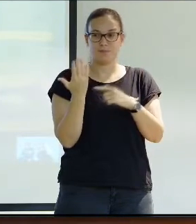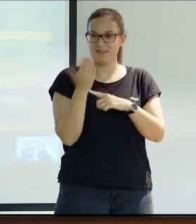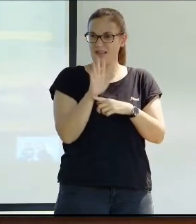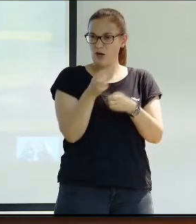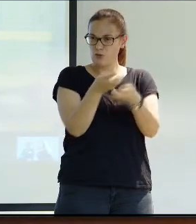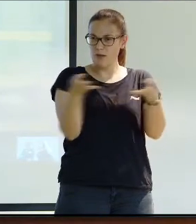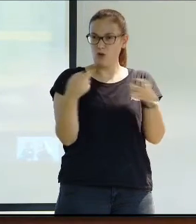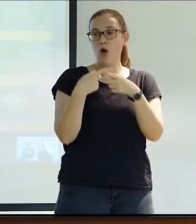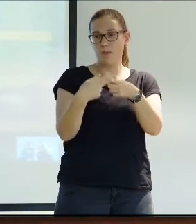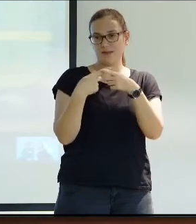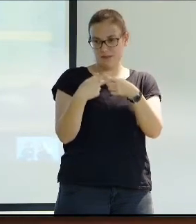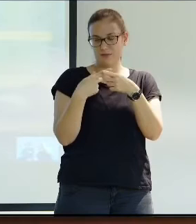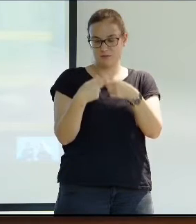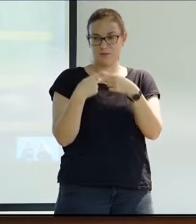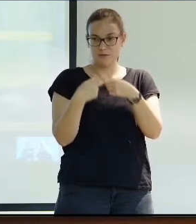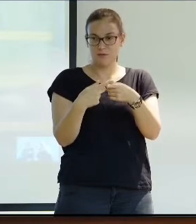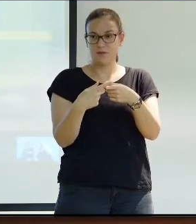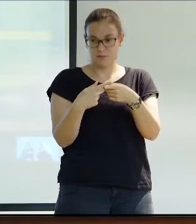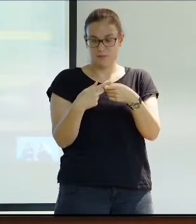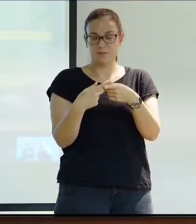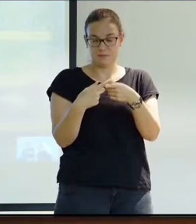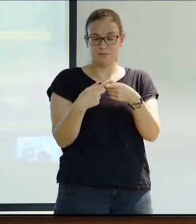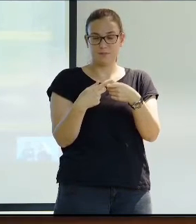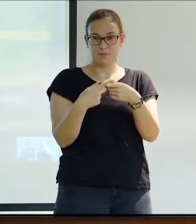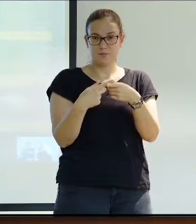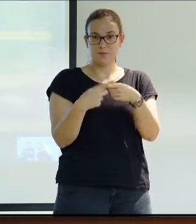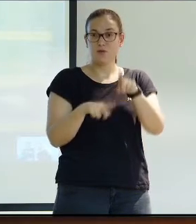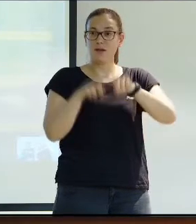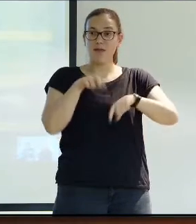done, something that can be done if you